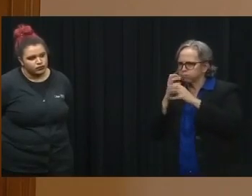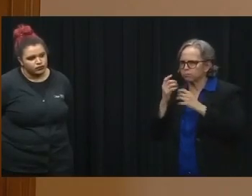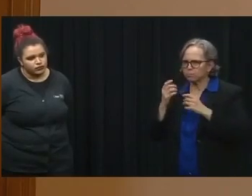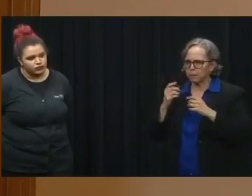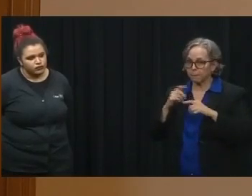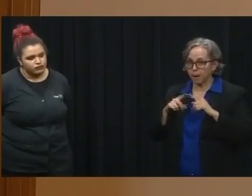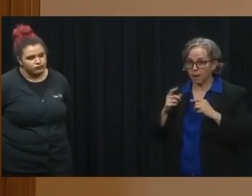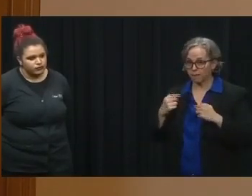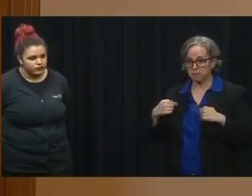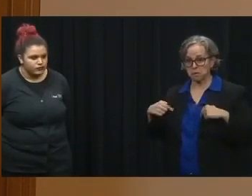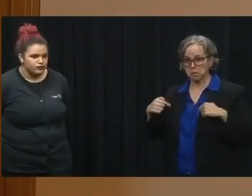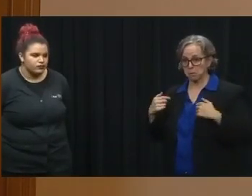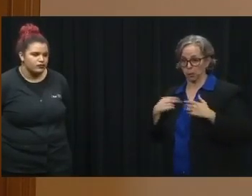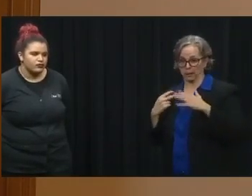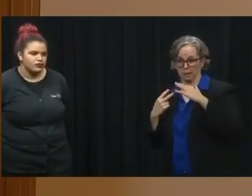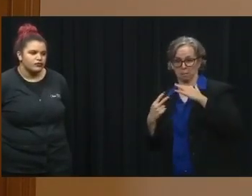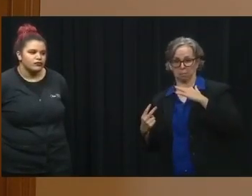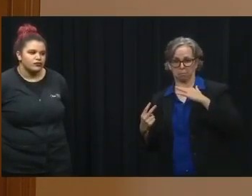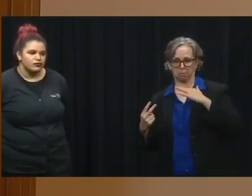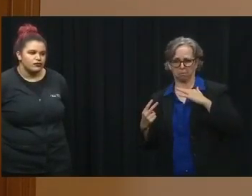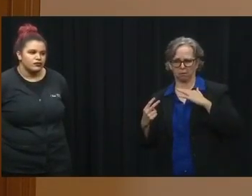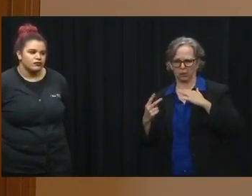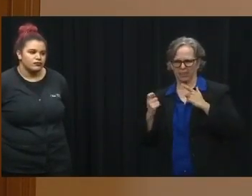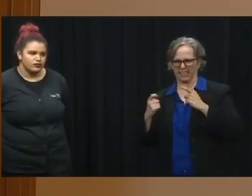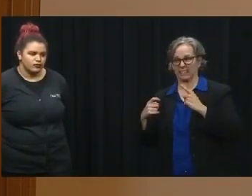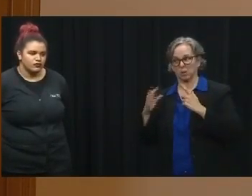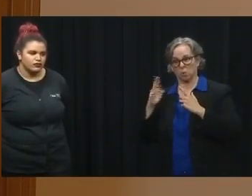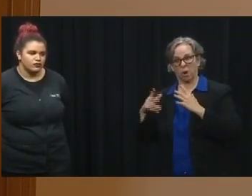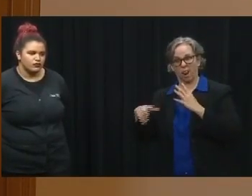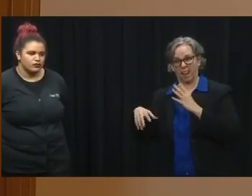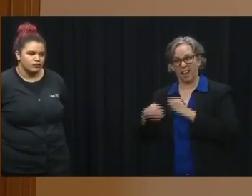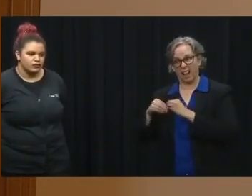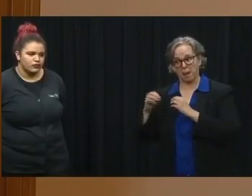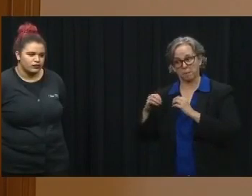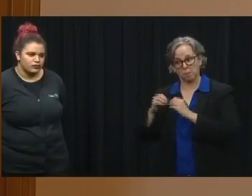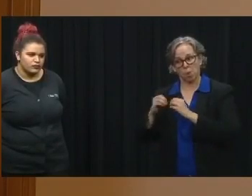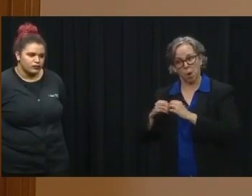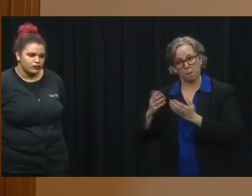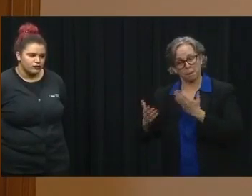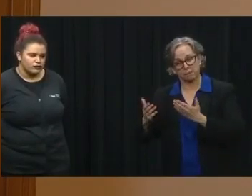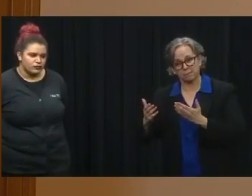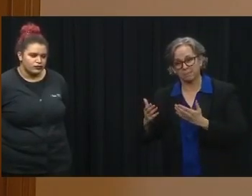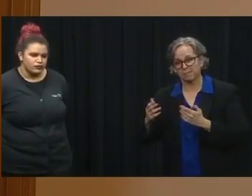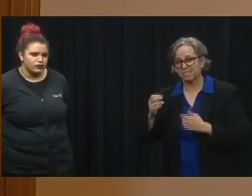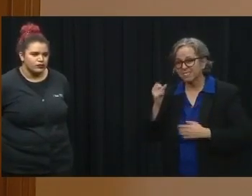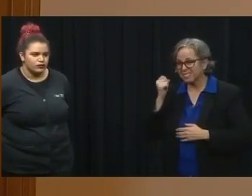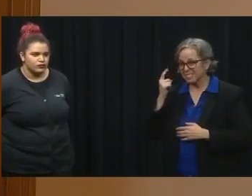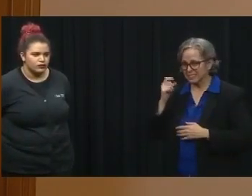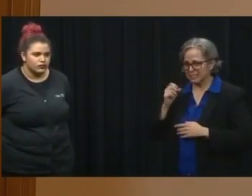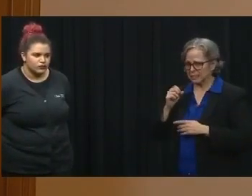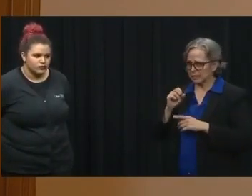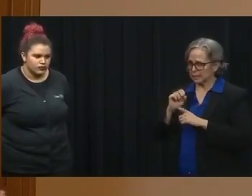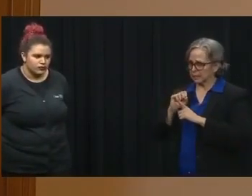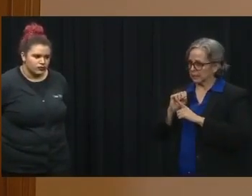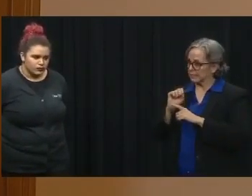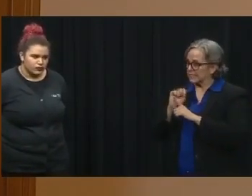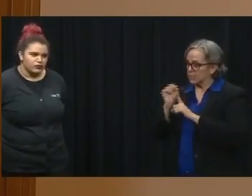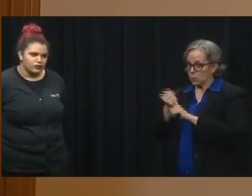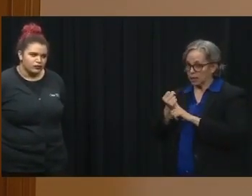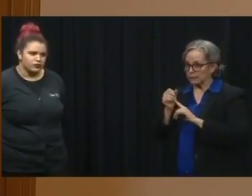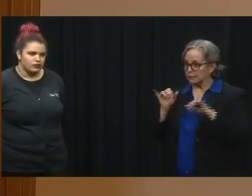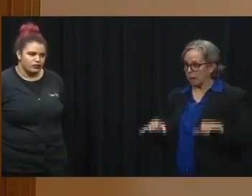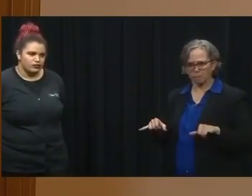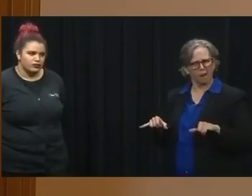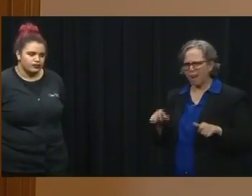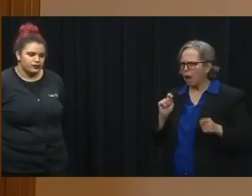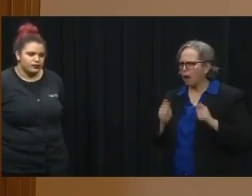right now. But this situation is so ever evolving. I think what we've always said all along, we've had that little commercial on